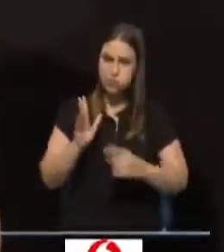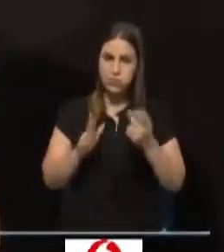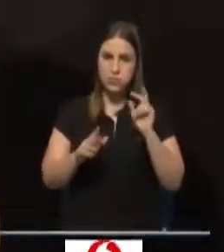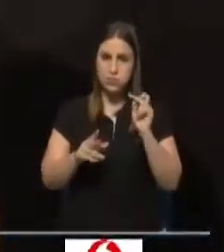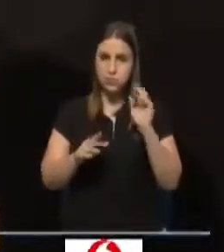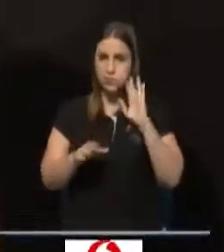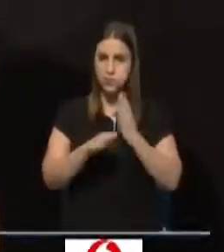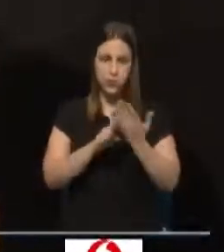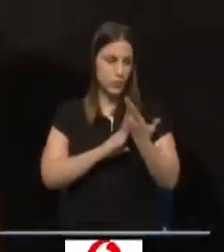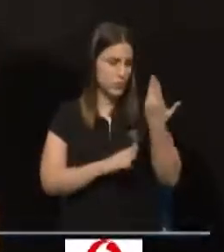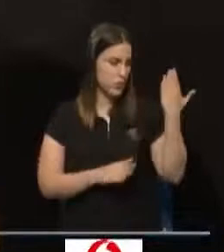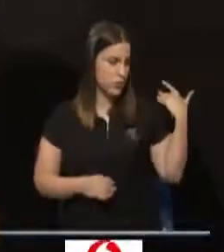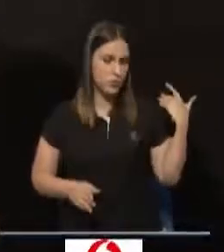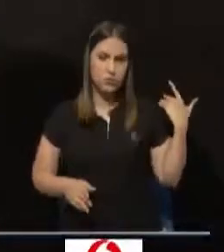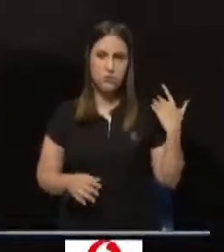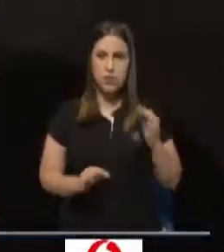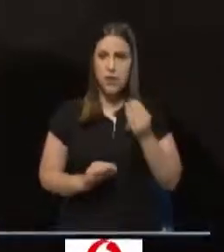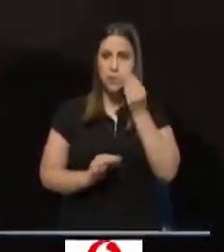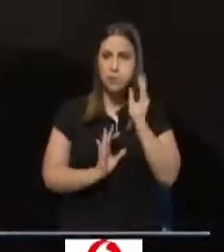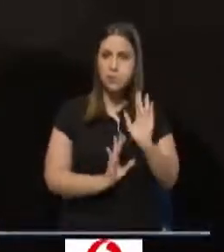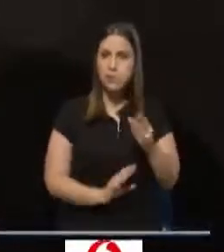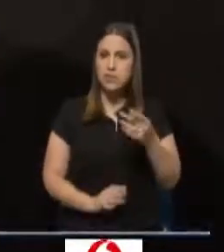seen in the last 30 years